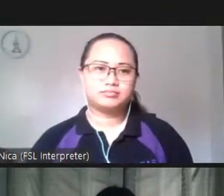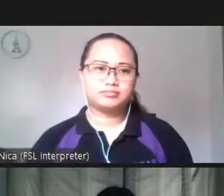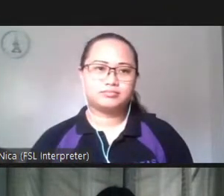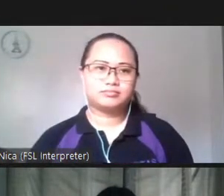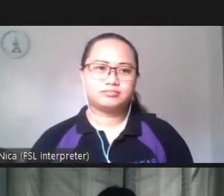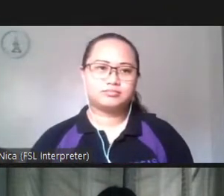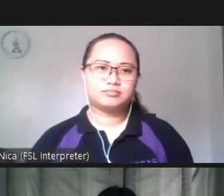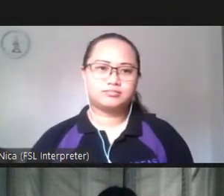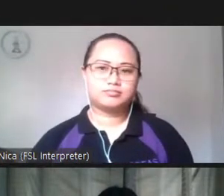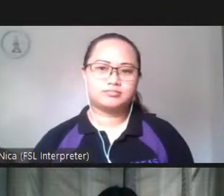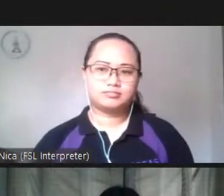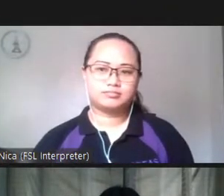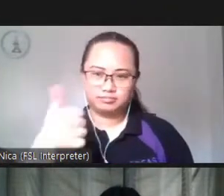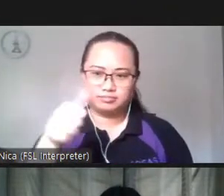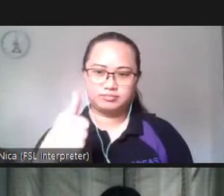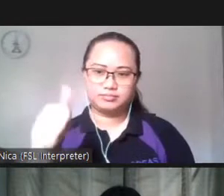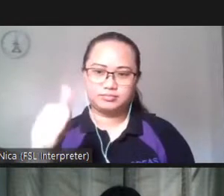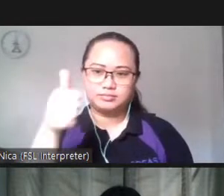Anyone po?